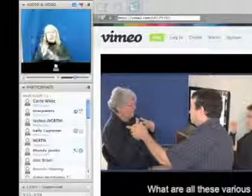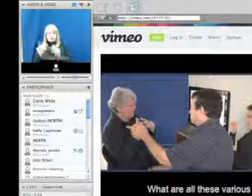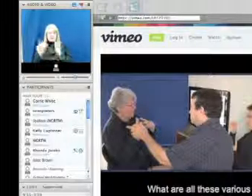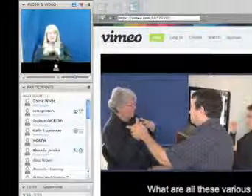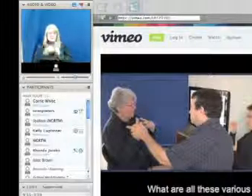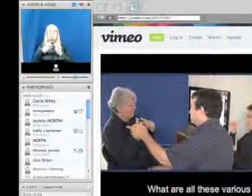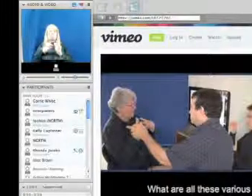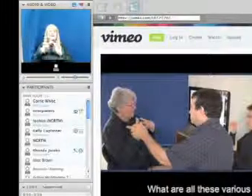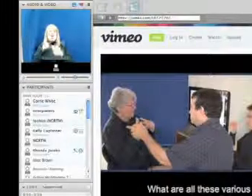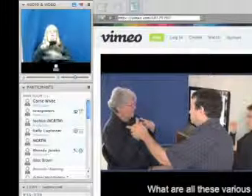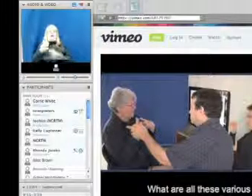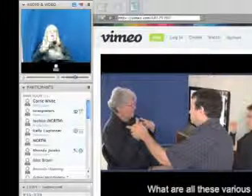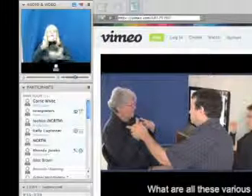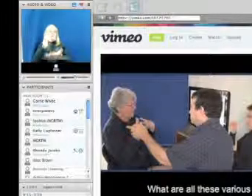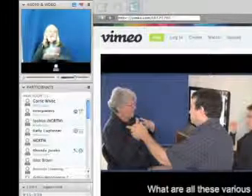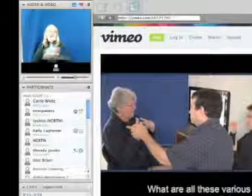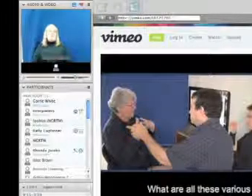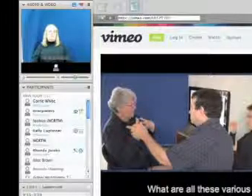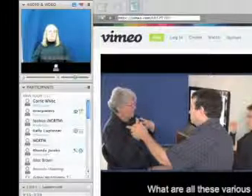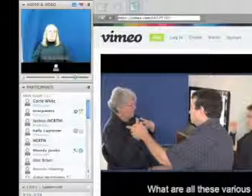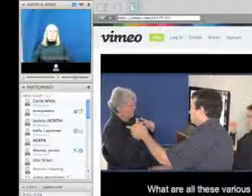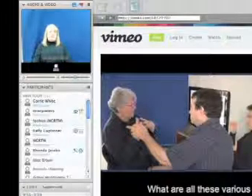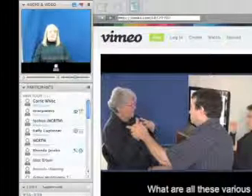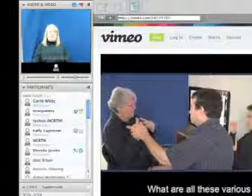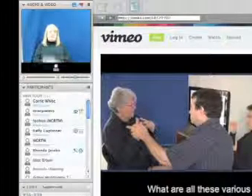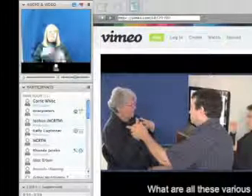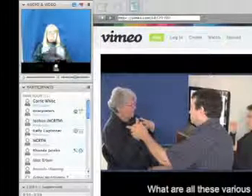stop. Let me pull up.